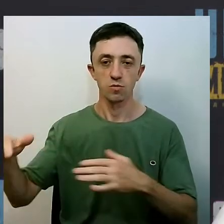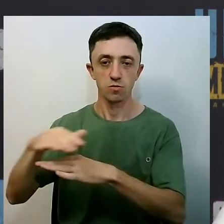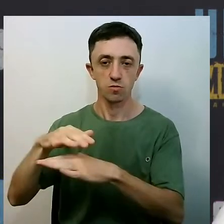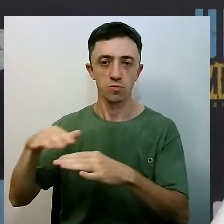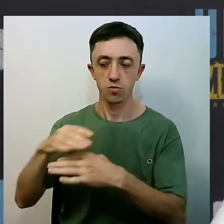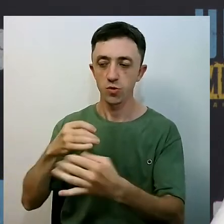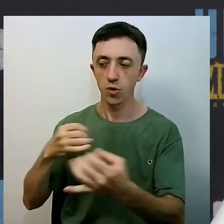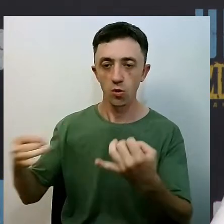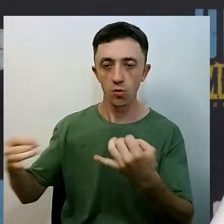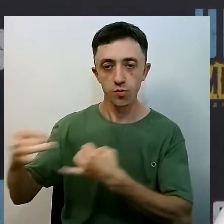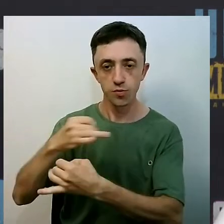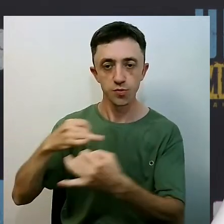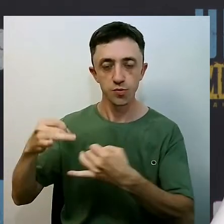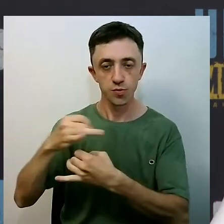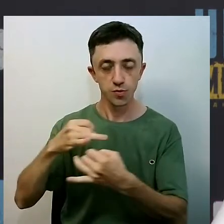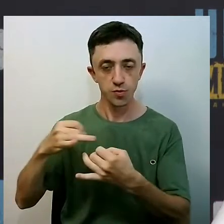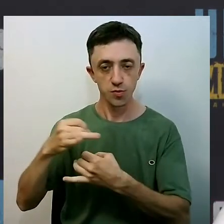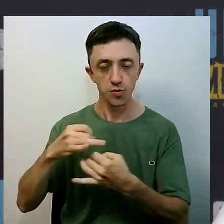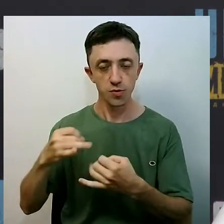plans. And then